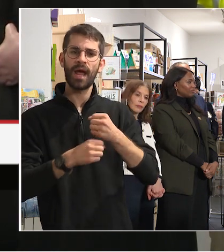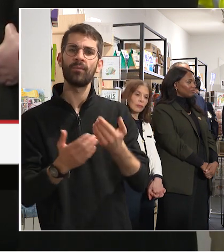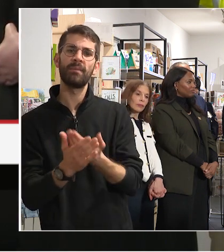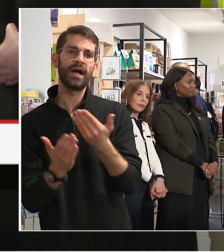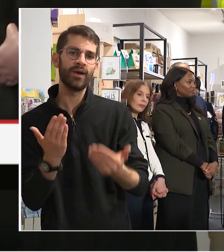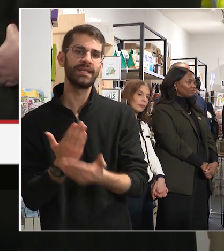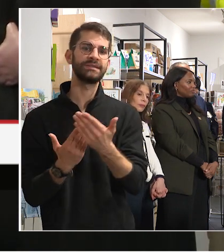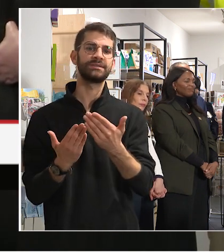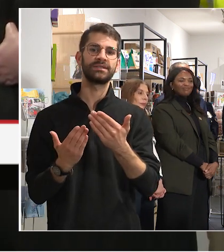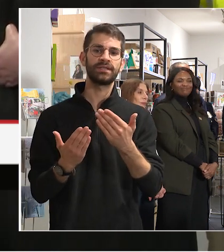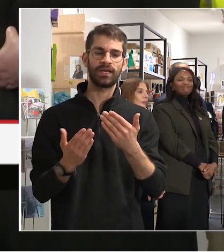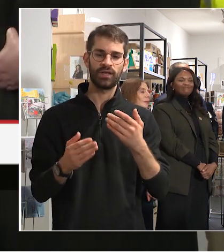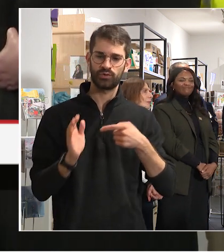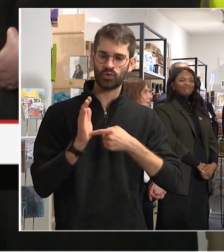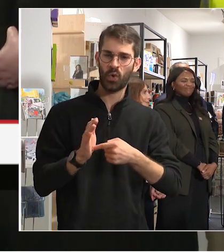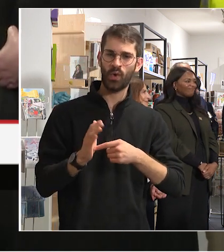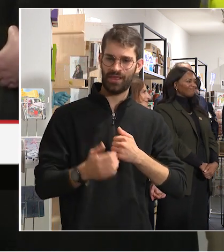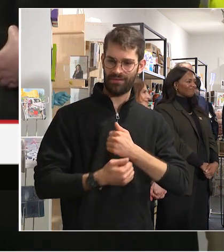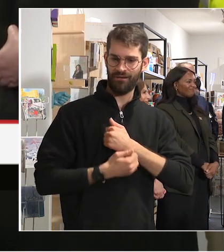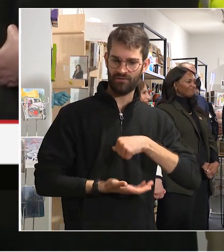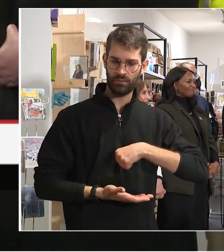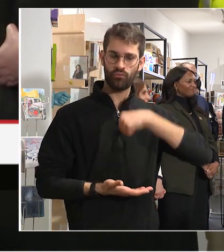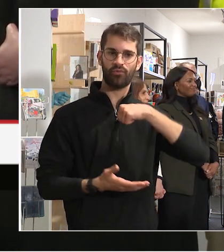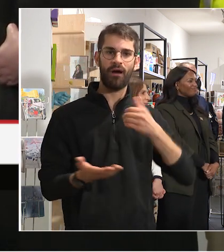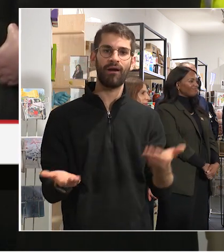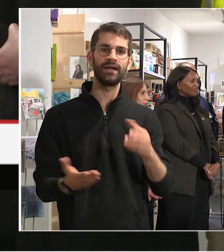that we all have in our city.